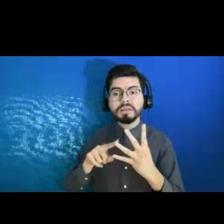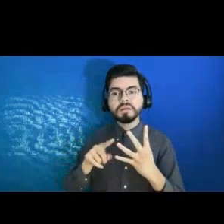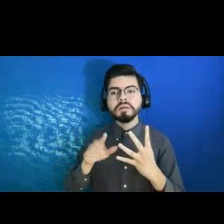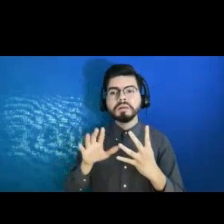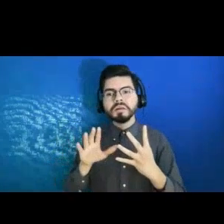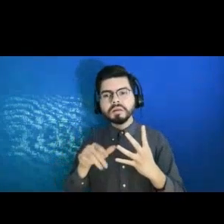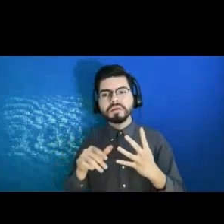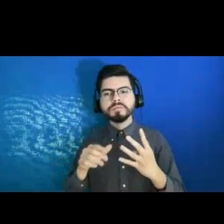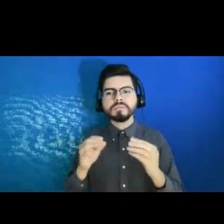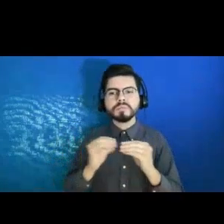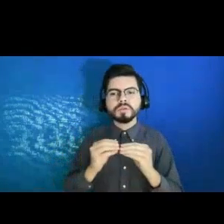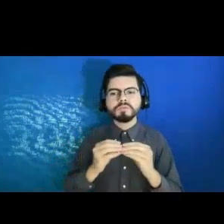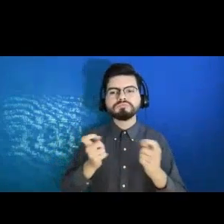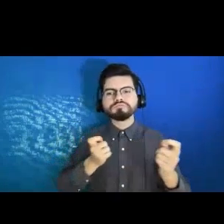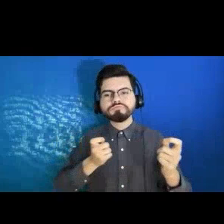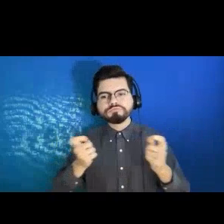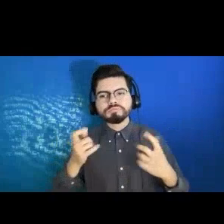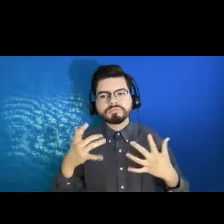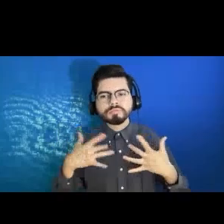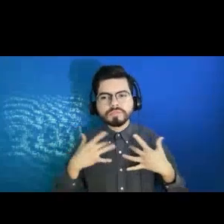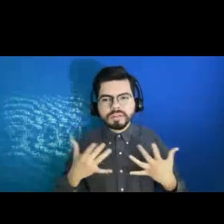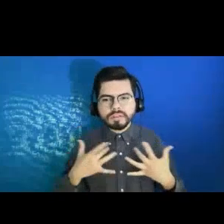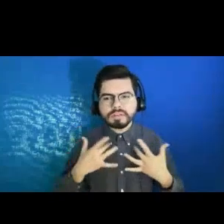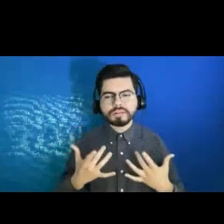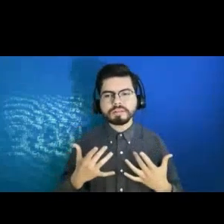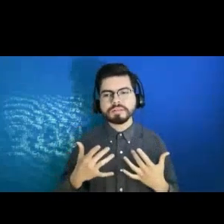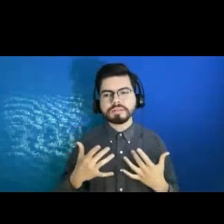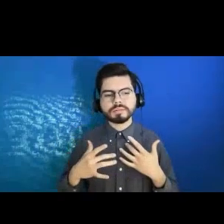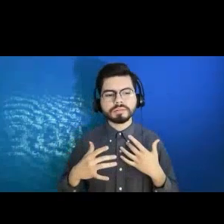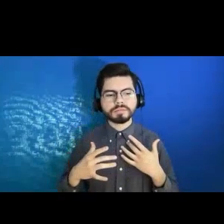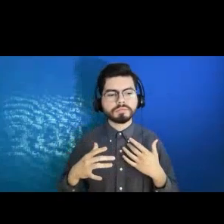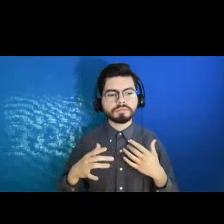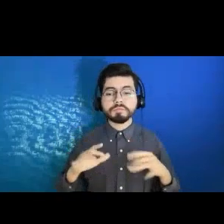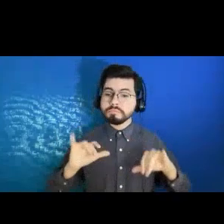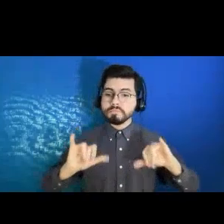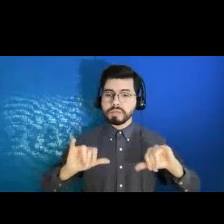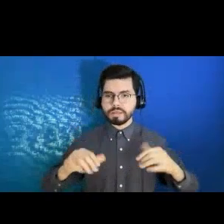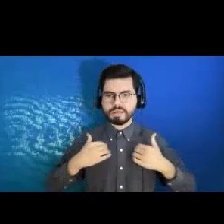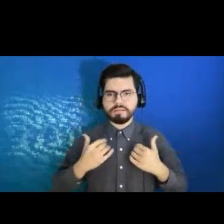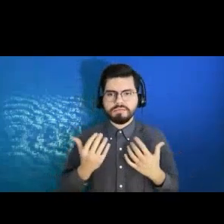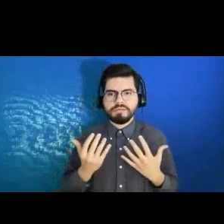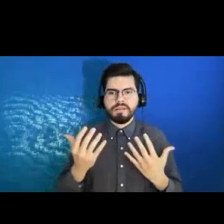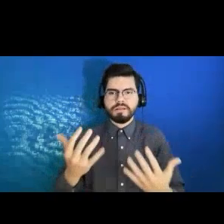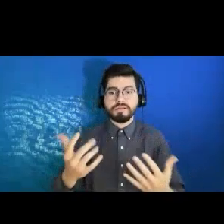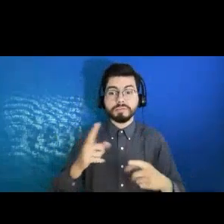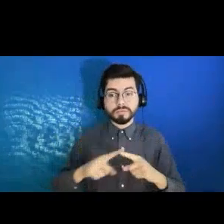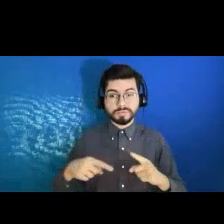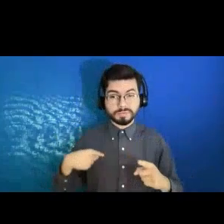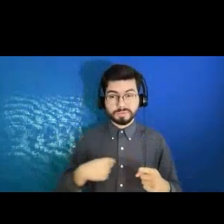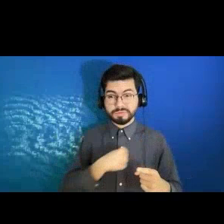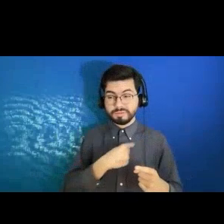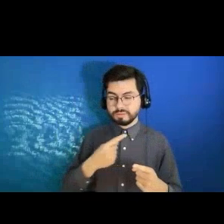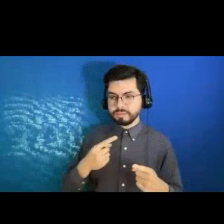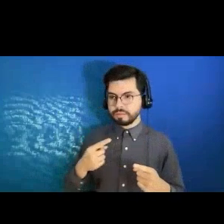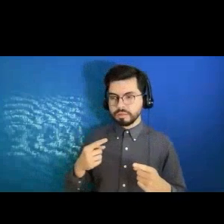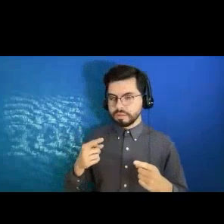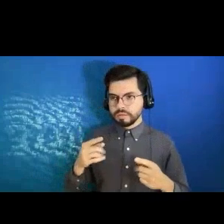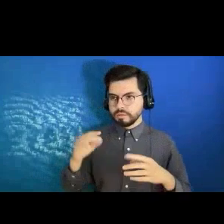moderating events that we still have fire in the landscape, but you can't really get up and move a lot in a typical